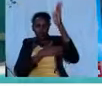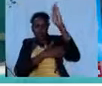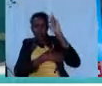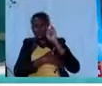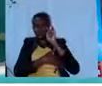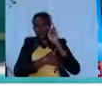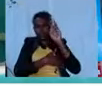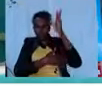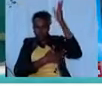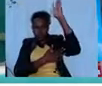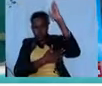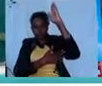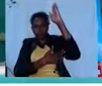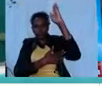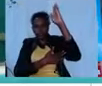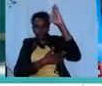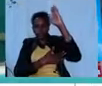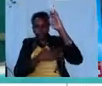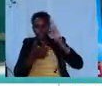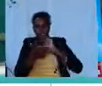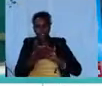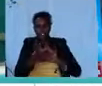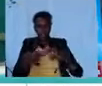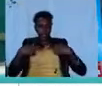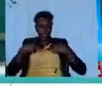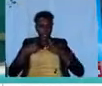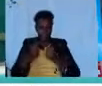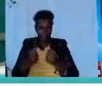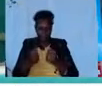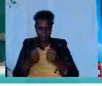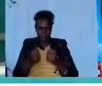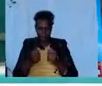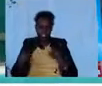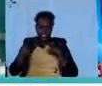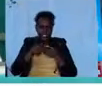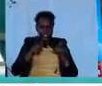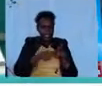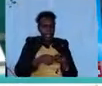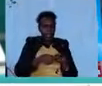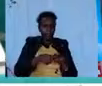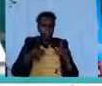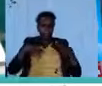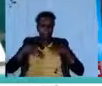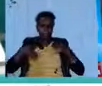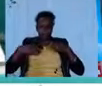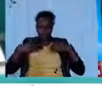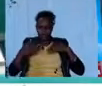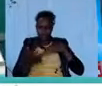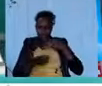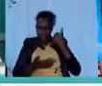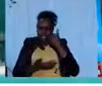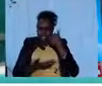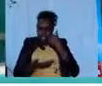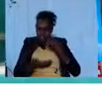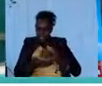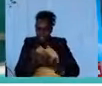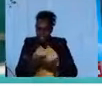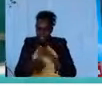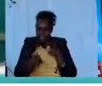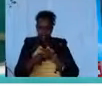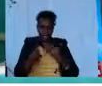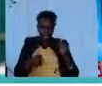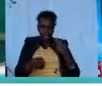look unto you that you may heal even those who are sick of cancer and other